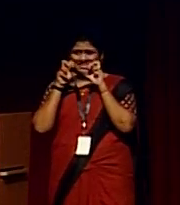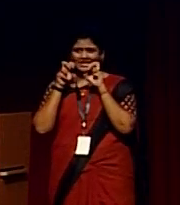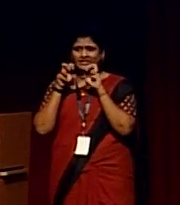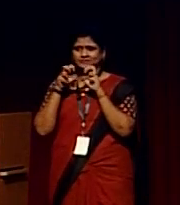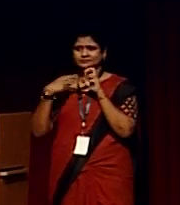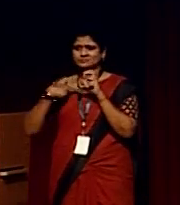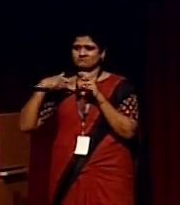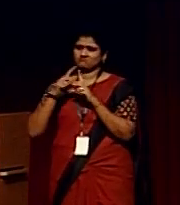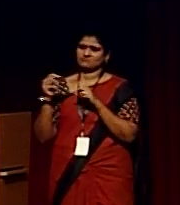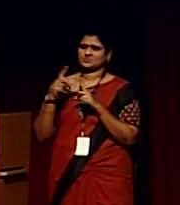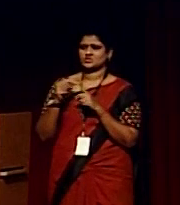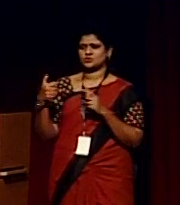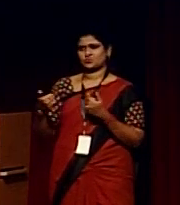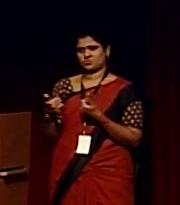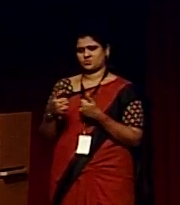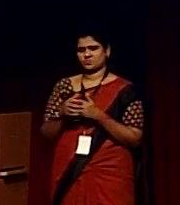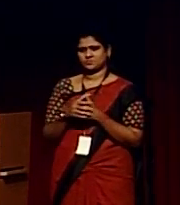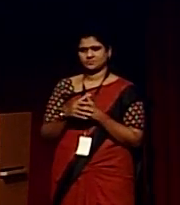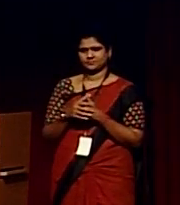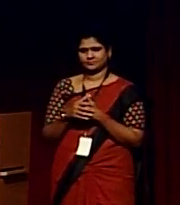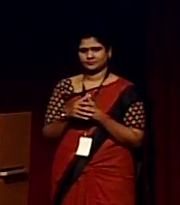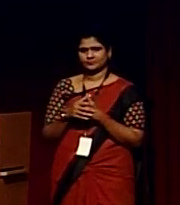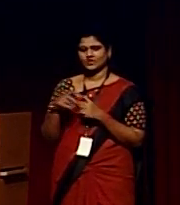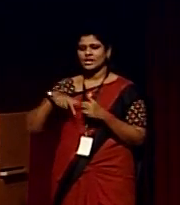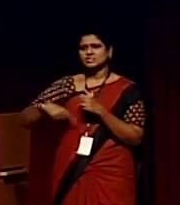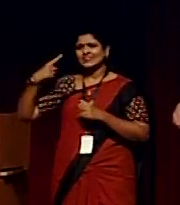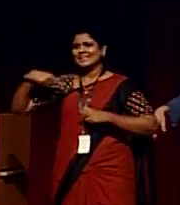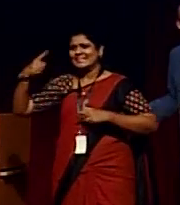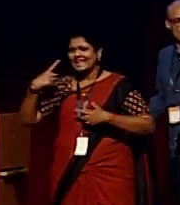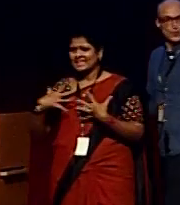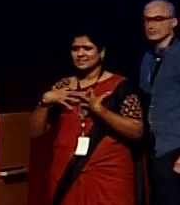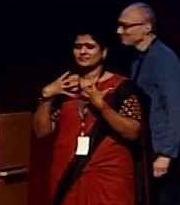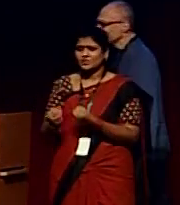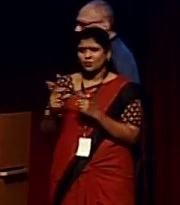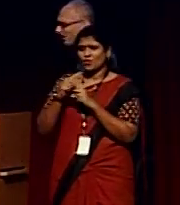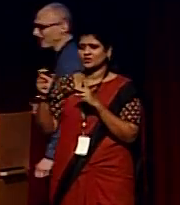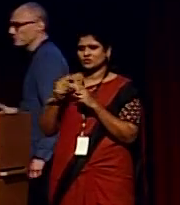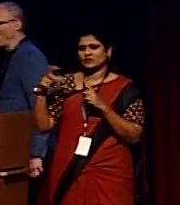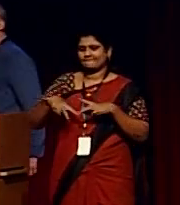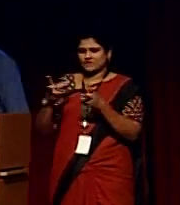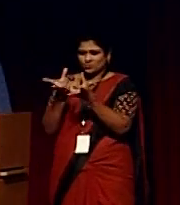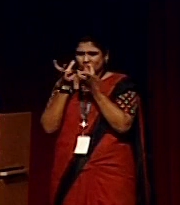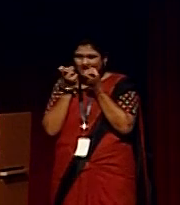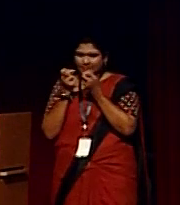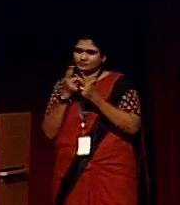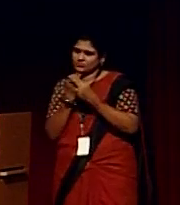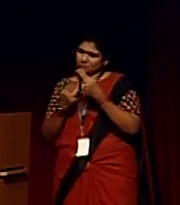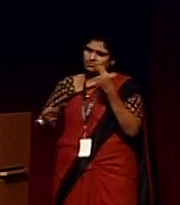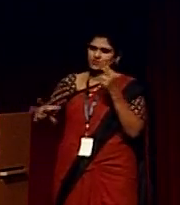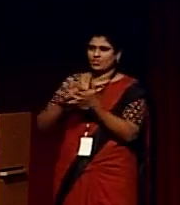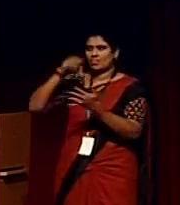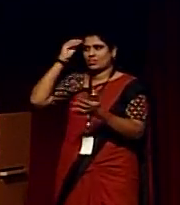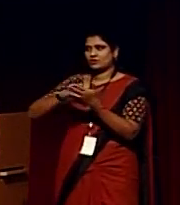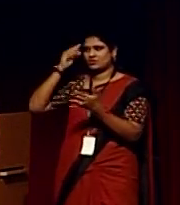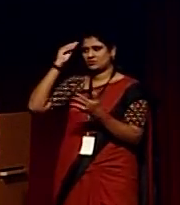having to kind of enlarge lookup tables on a daily basis. So that's why the traditional